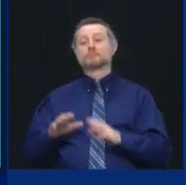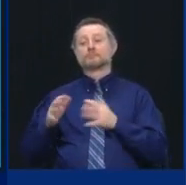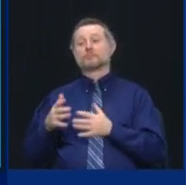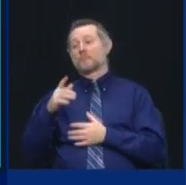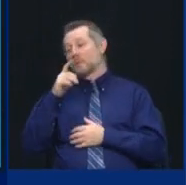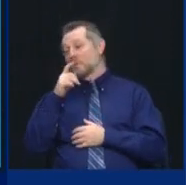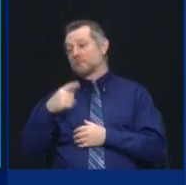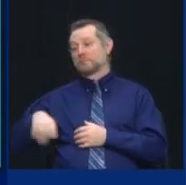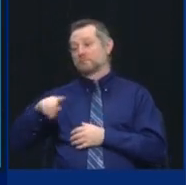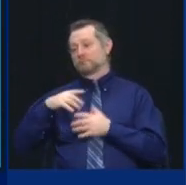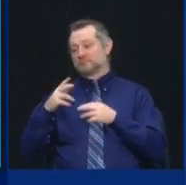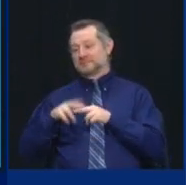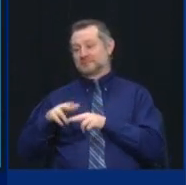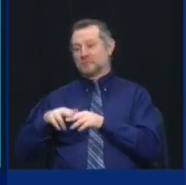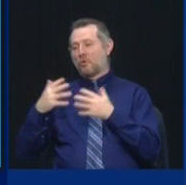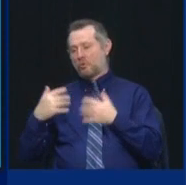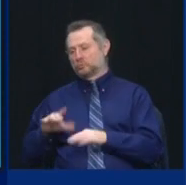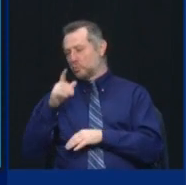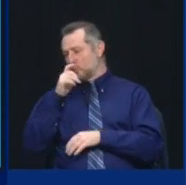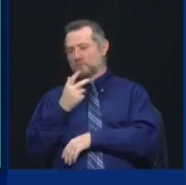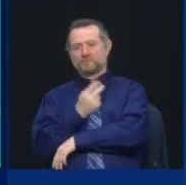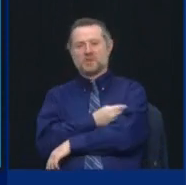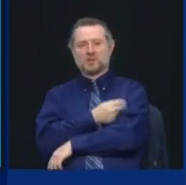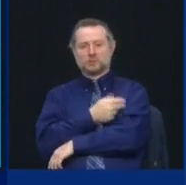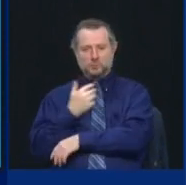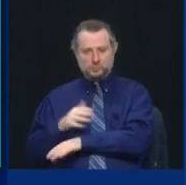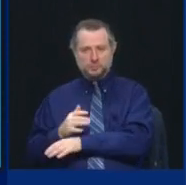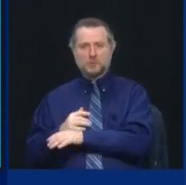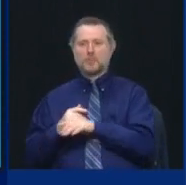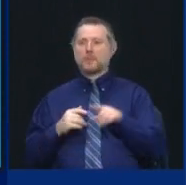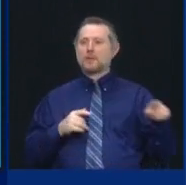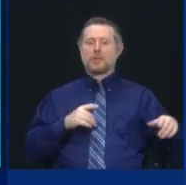an unvaccinated section. We've just done this for the Islanders.